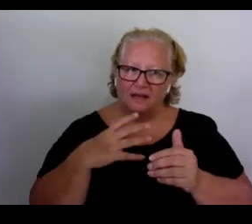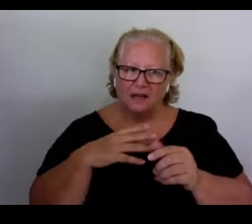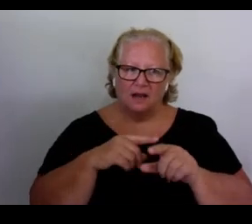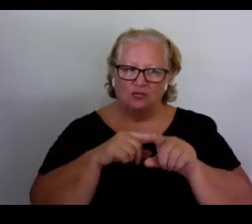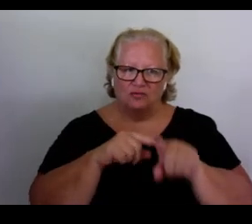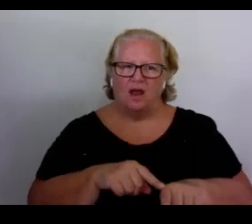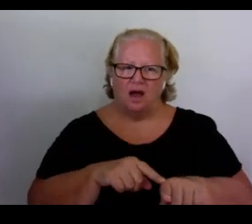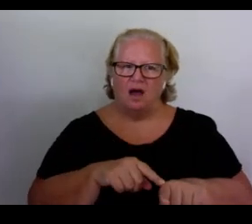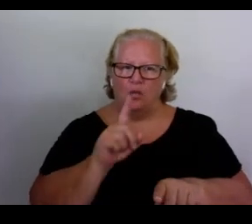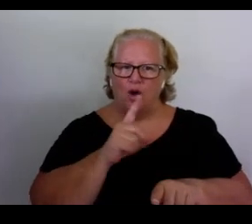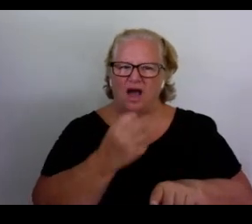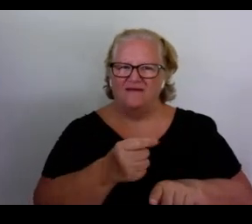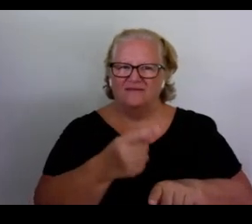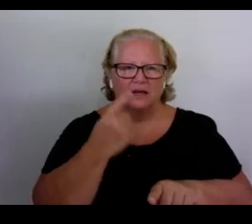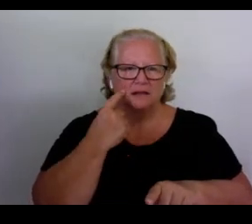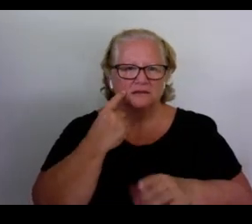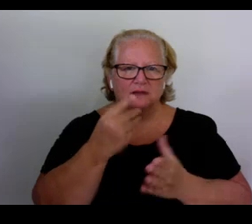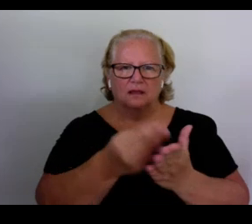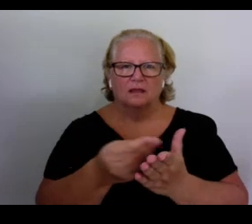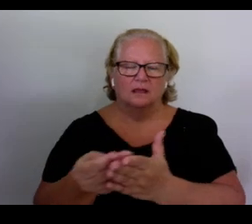they're easier for them to get.